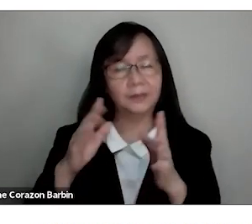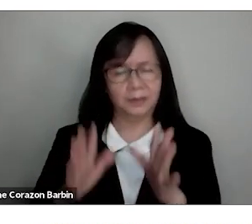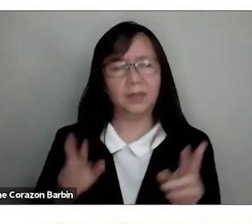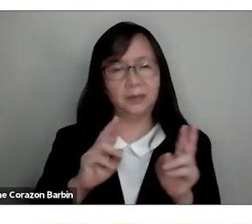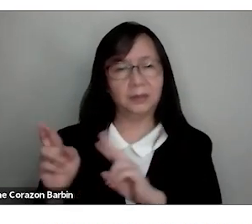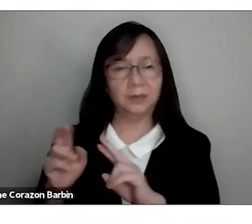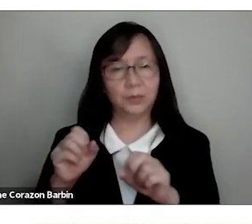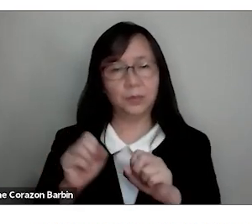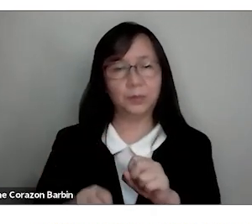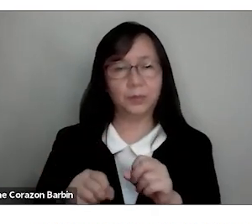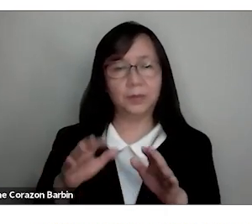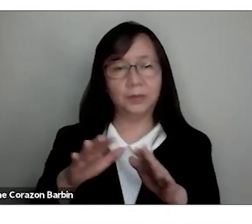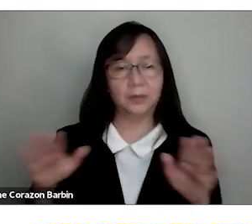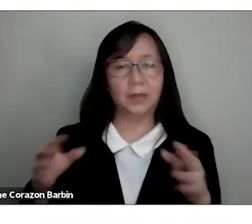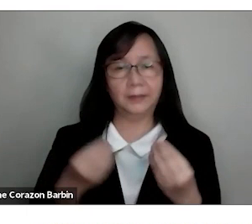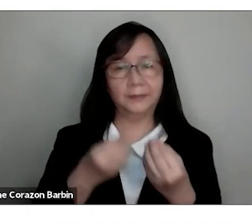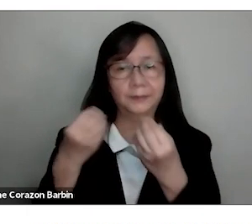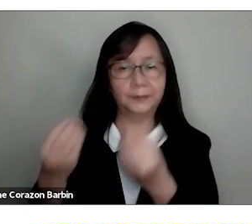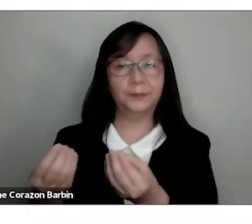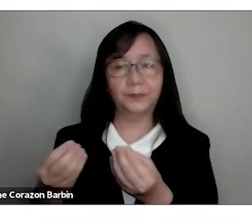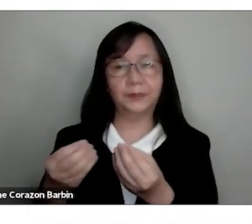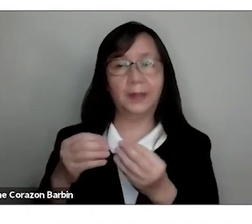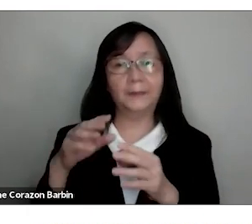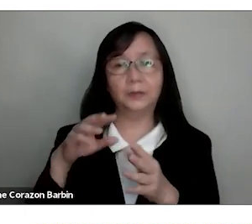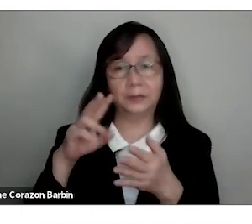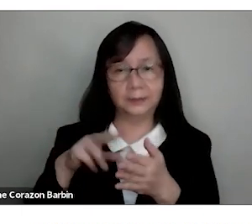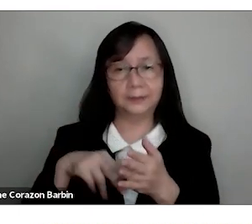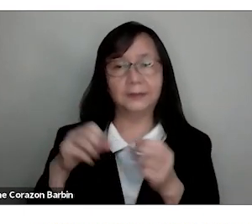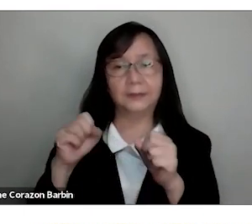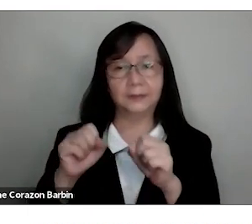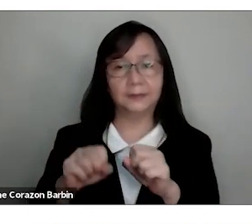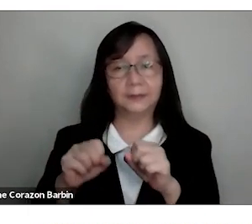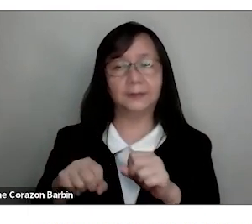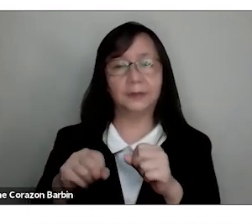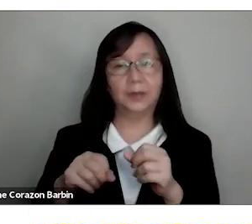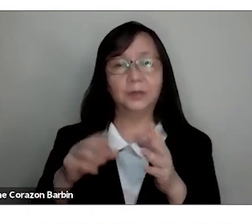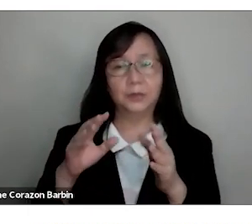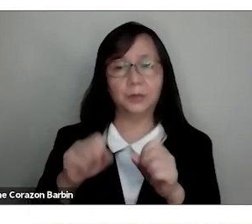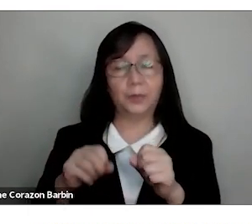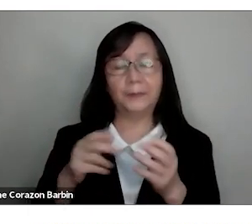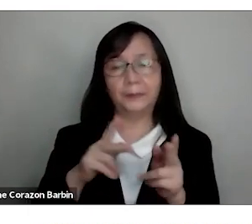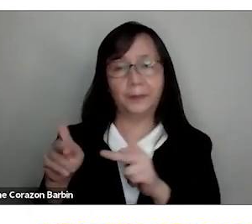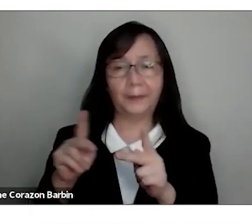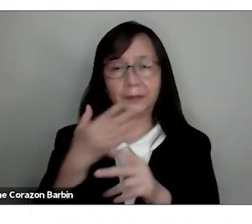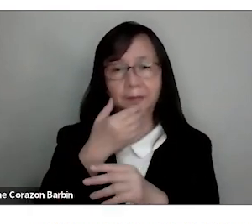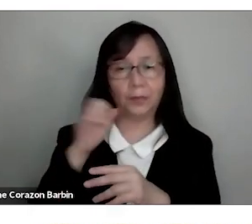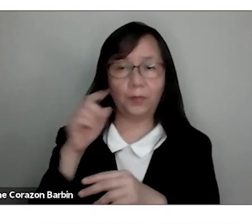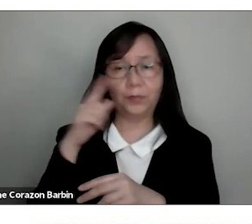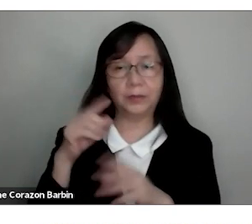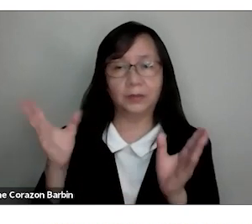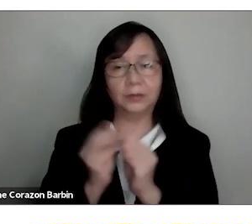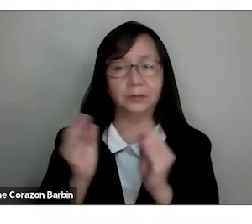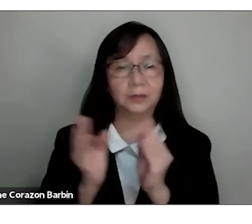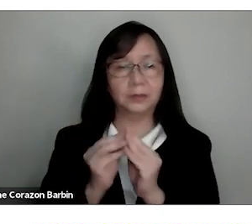child friendly information pack that they can read before the consultation, so that they can prepare better for the